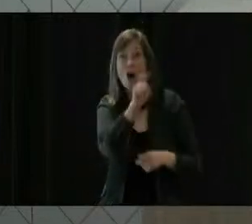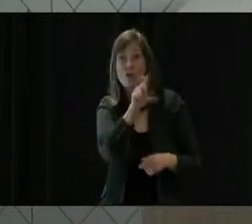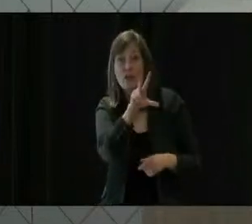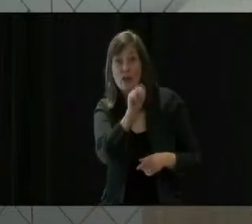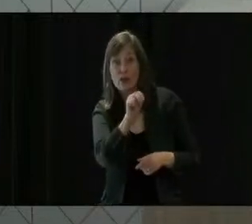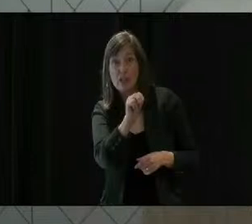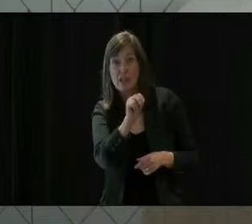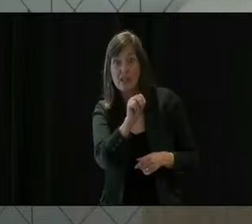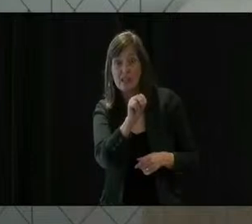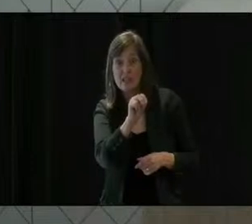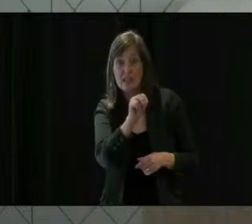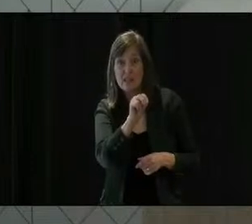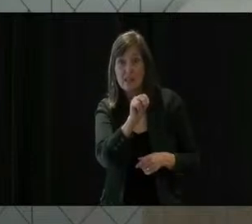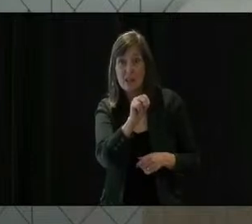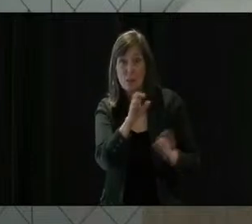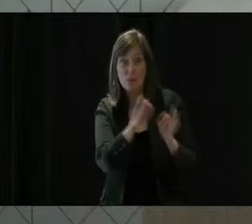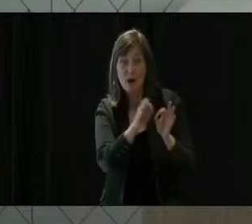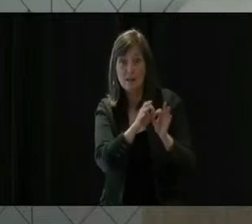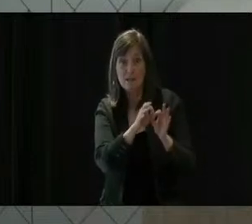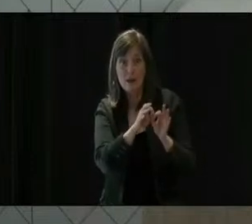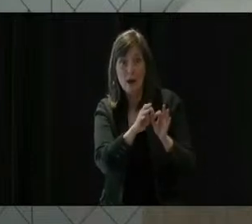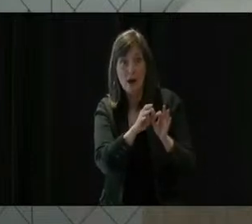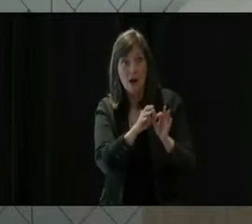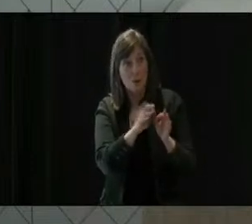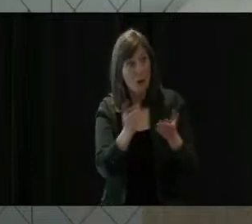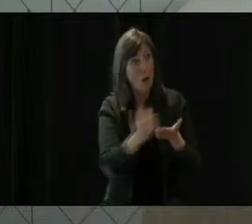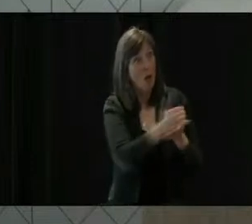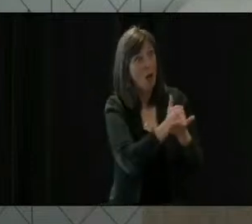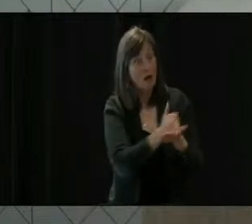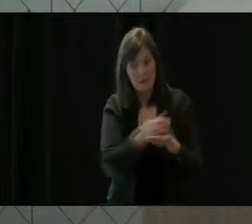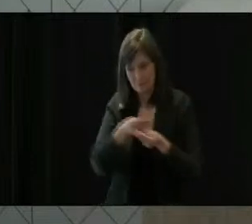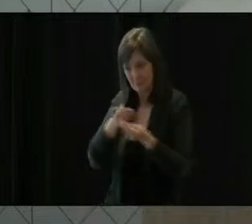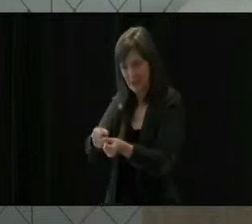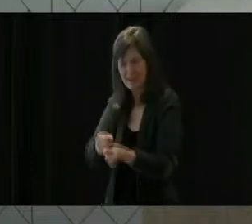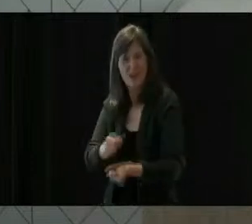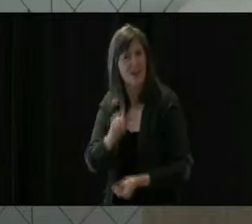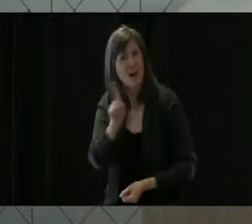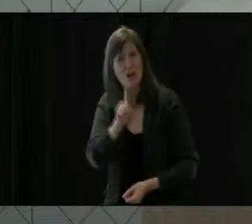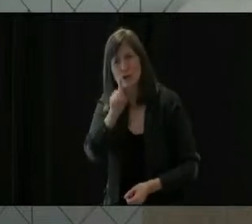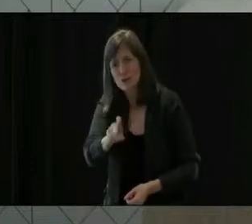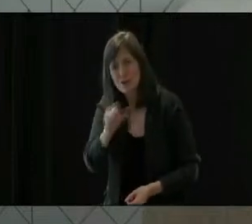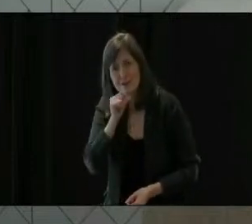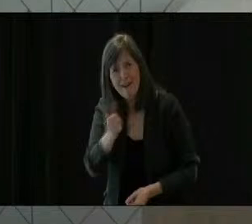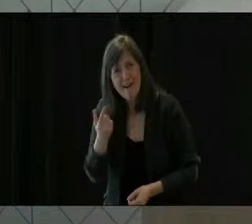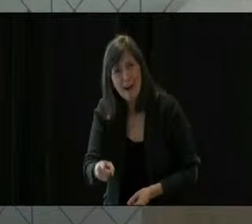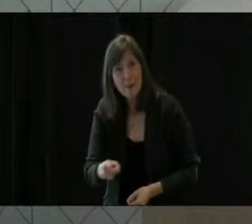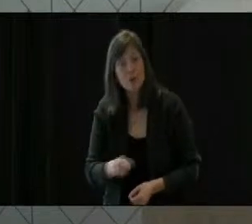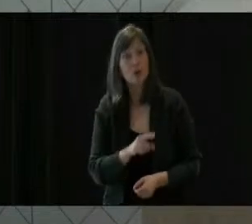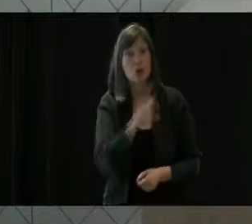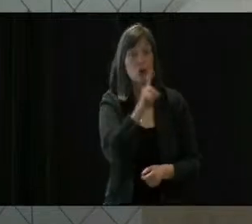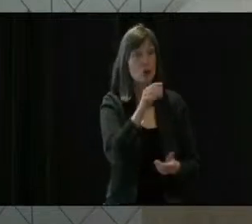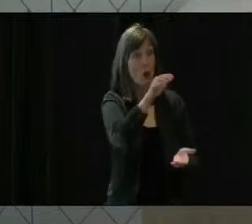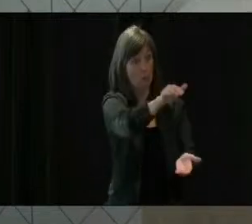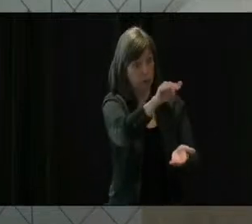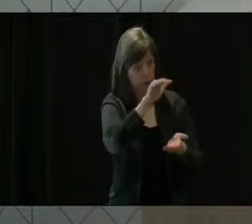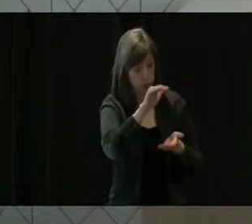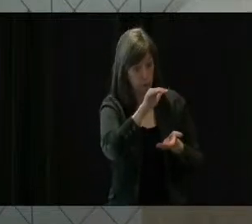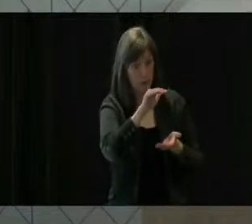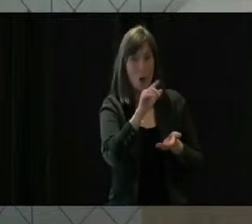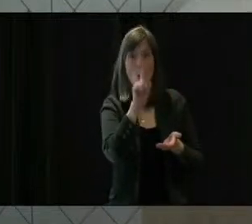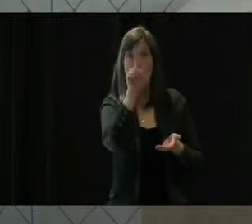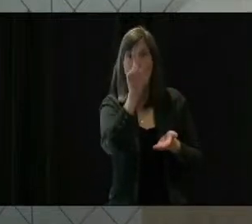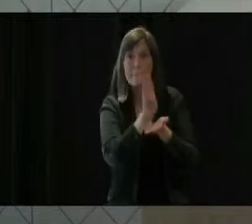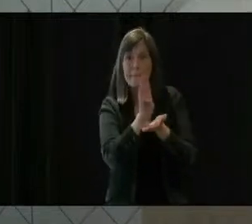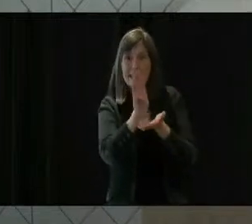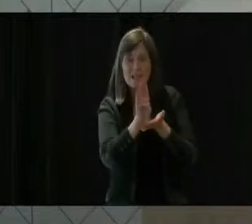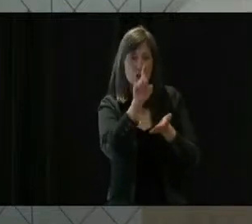a barrel, we could have said, well, we're not going to spend all that this year. We're going to take $1 billion of that and we're going to put it in a